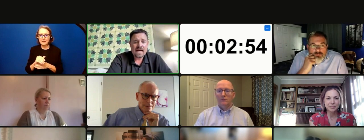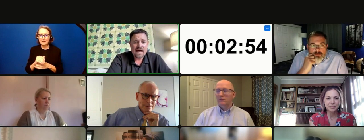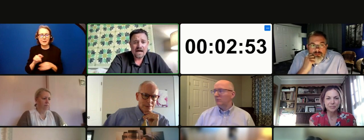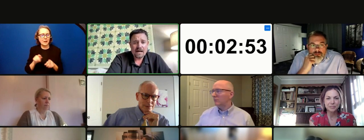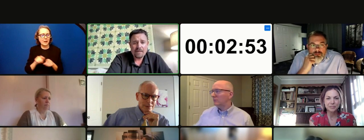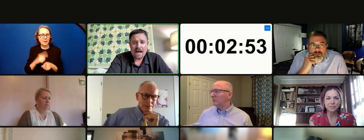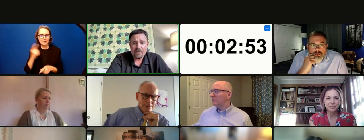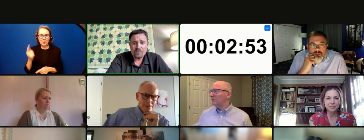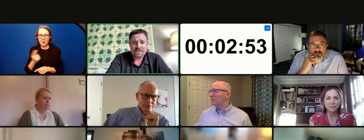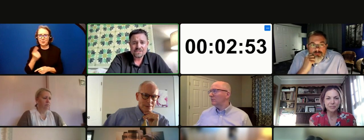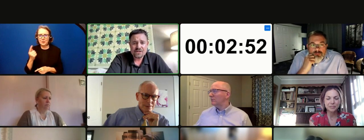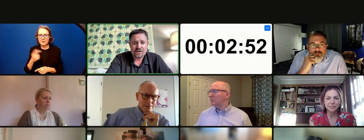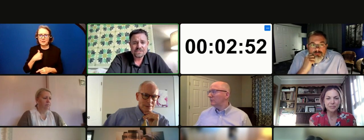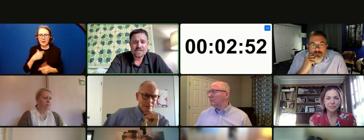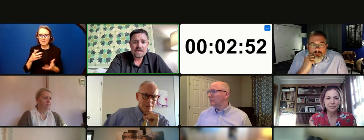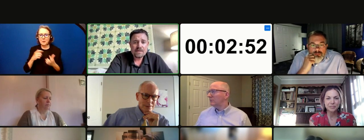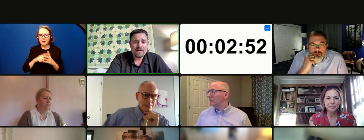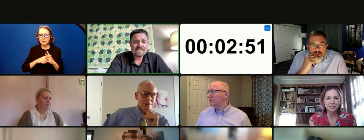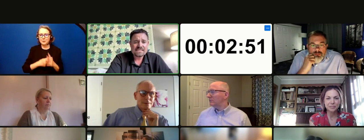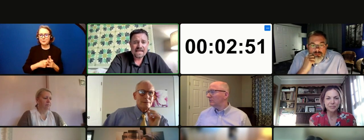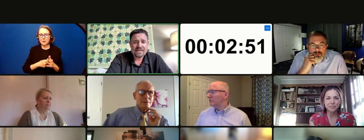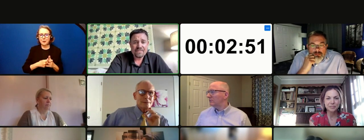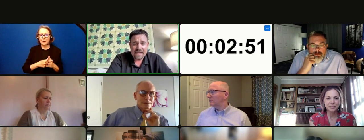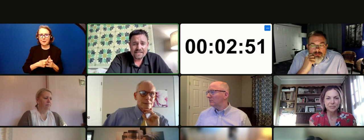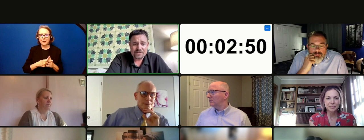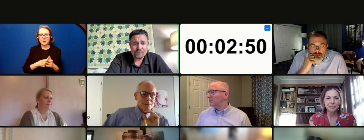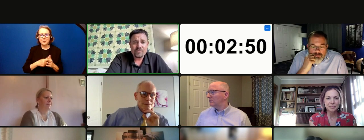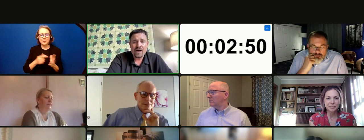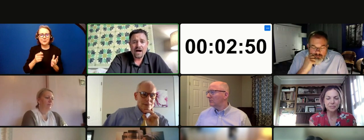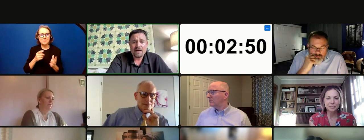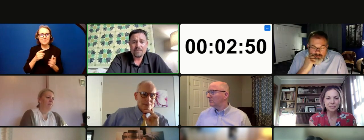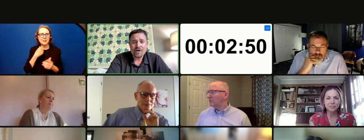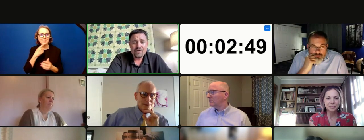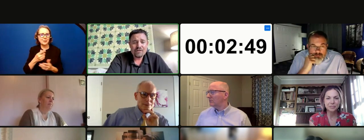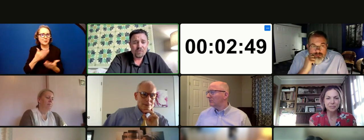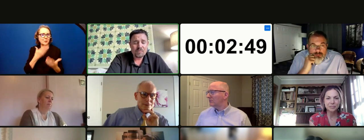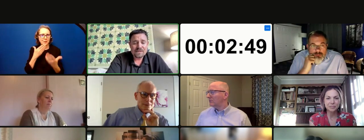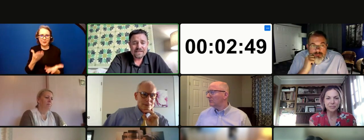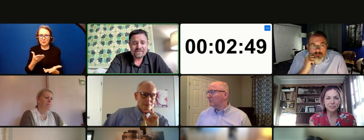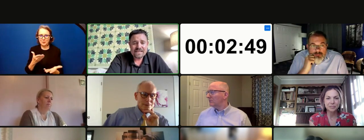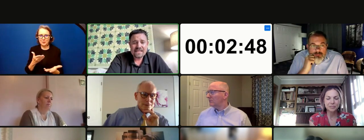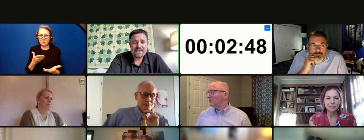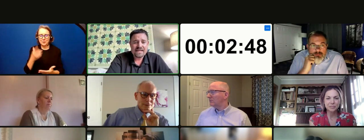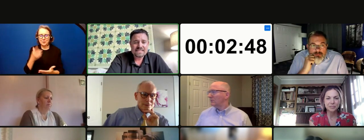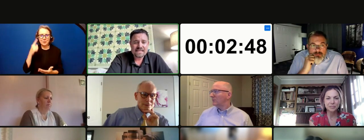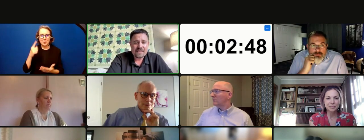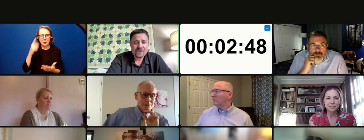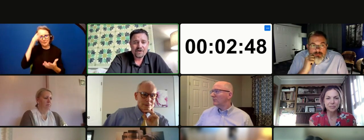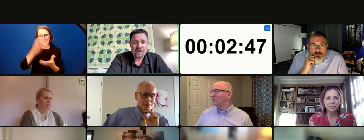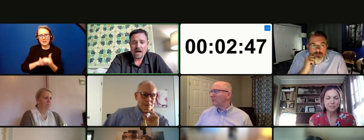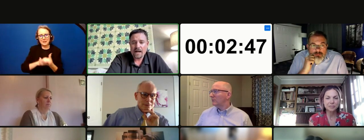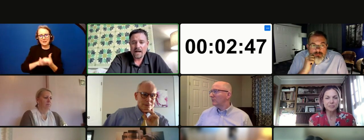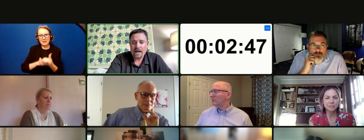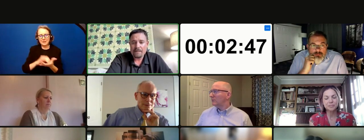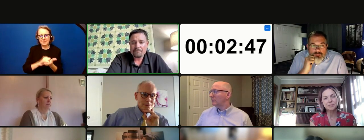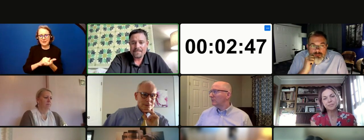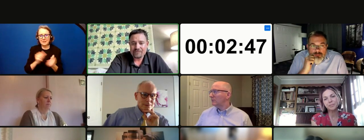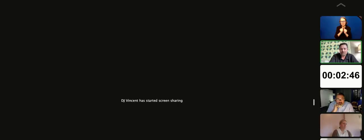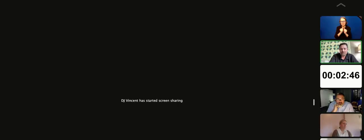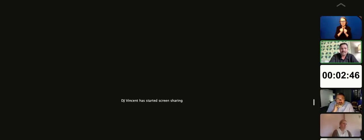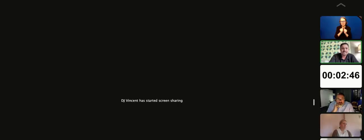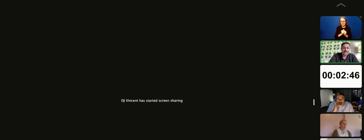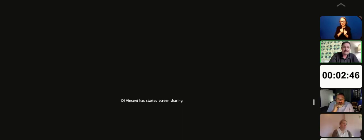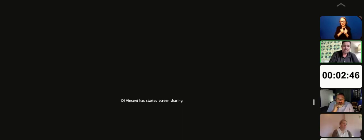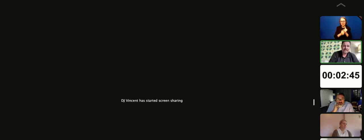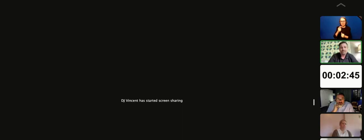always, I wanna start by saying thank you. For believing that together,